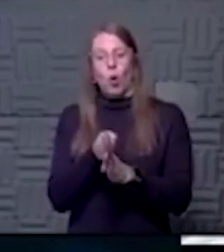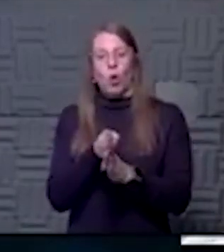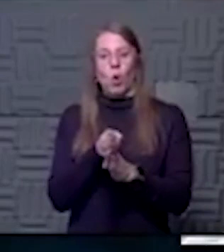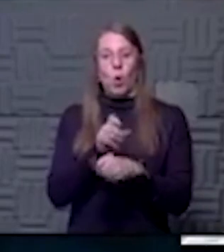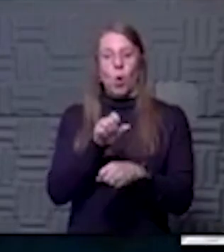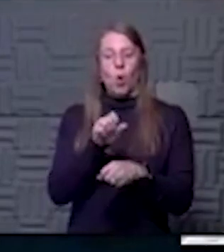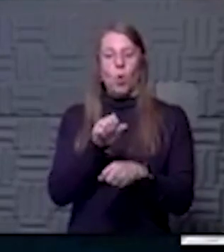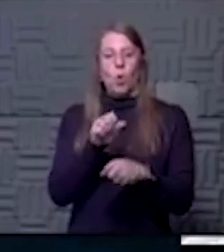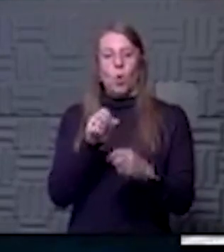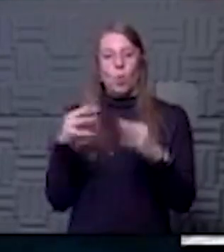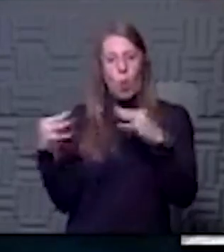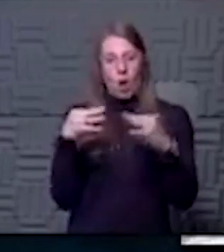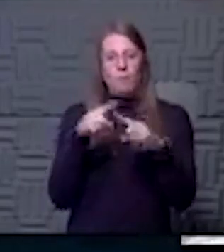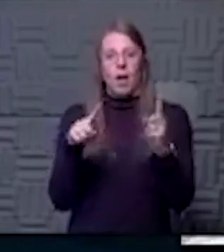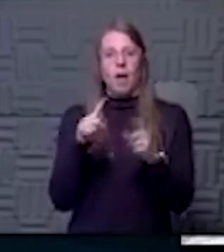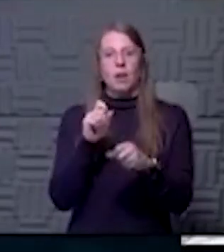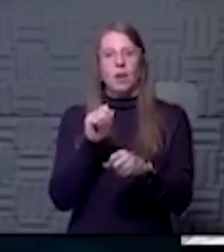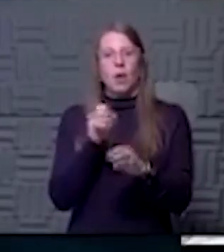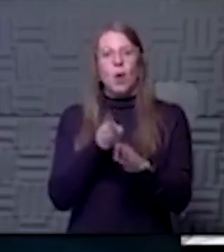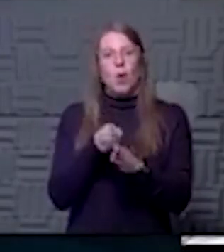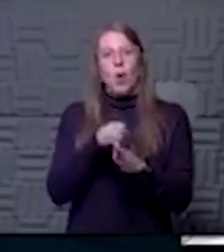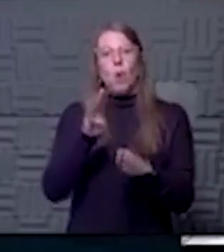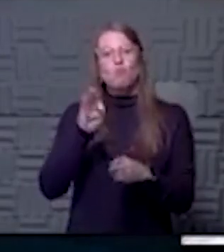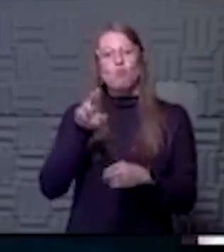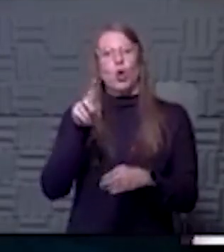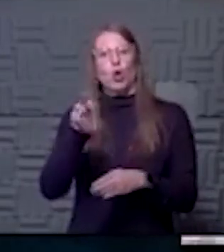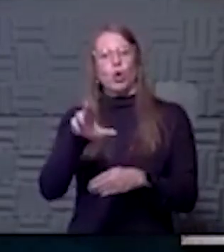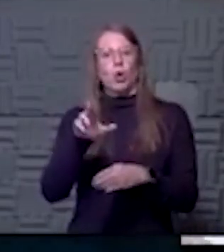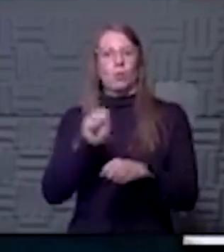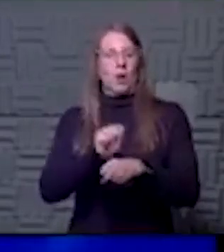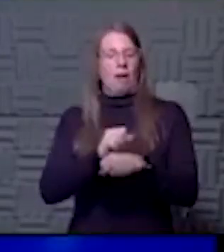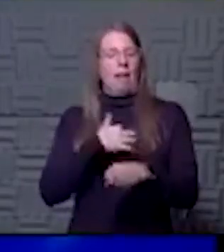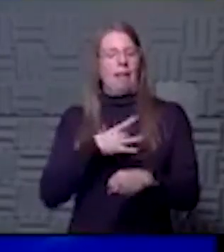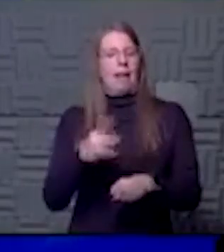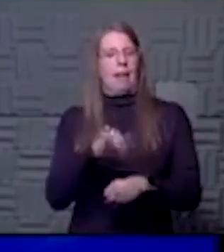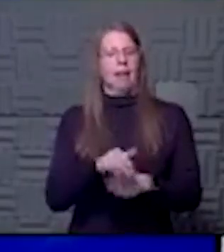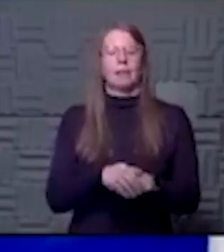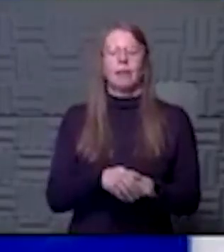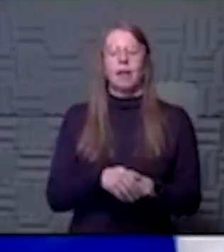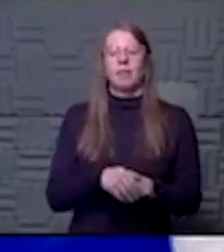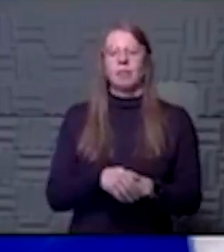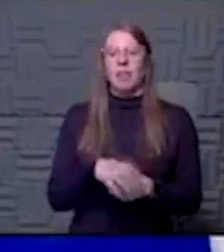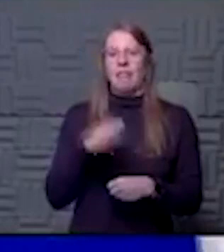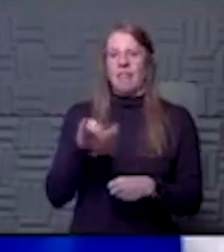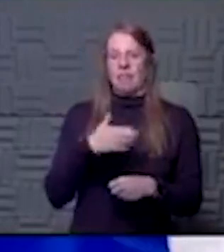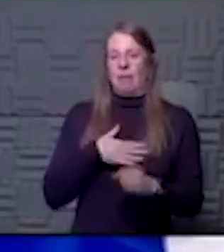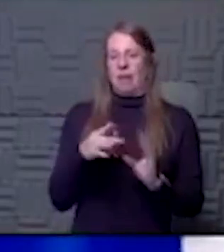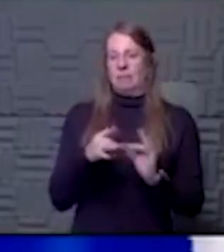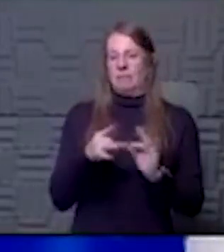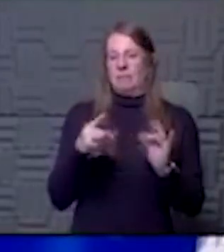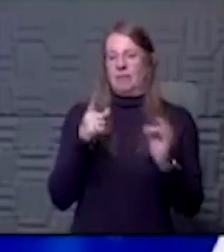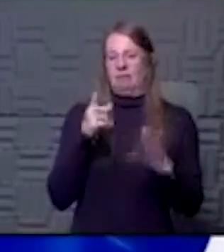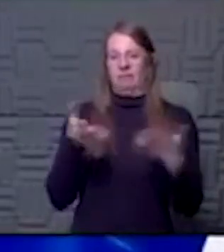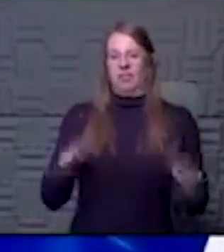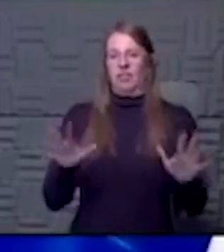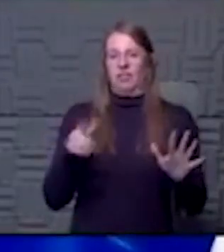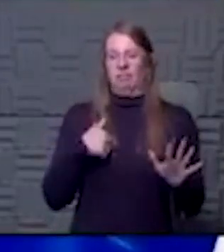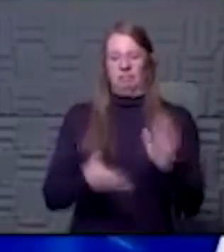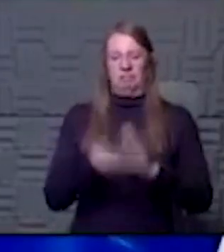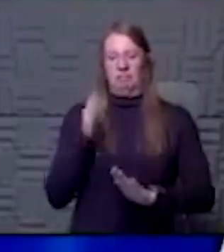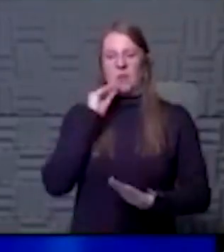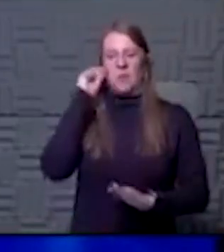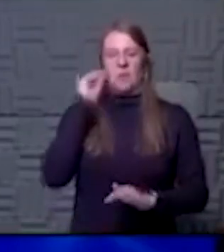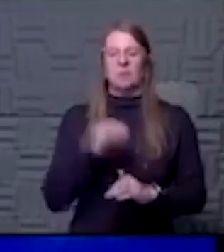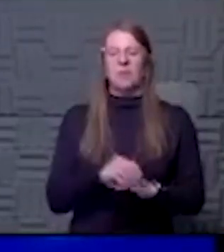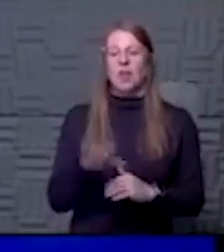work. I like that. Absolutely. Absolutely. All right. You're That's so my line of the clever. day. I'm done. Okay. Yeah, all I'm right. going home. Craig